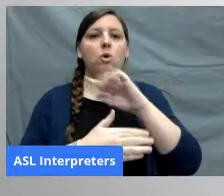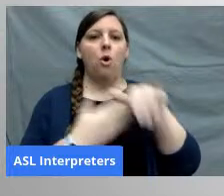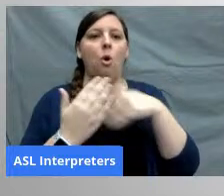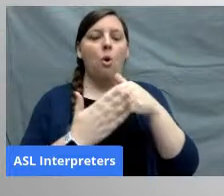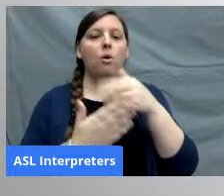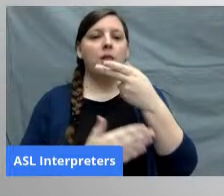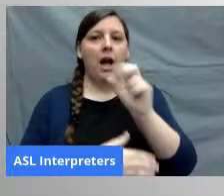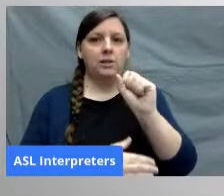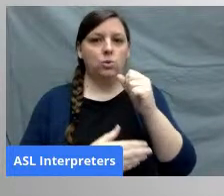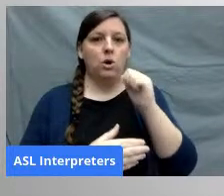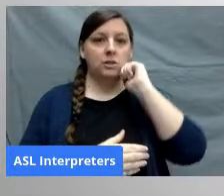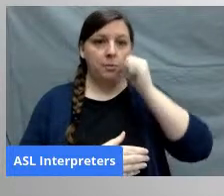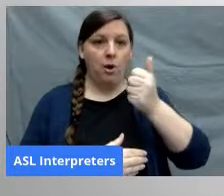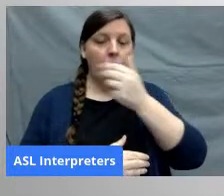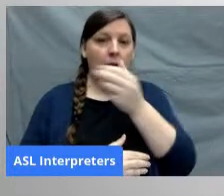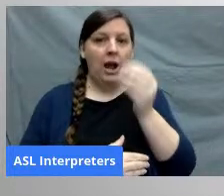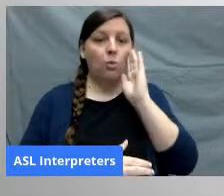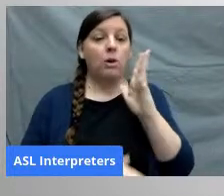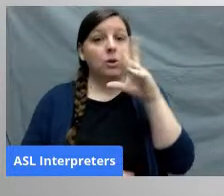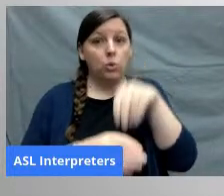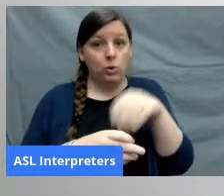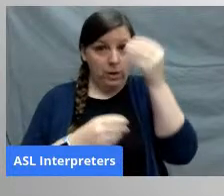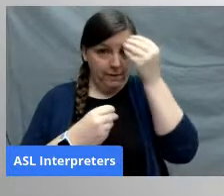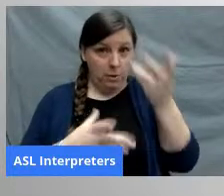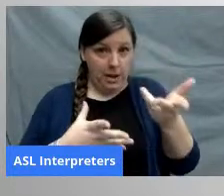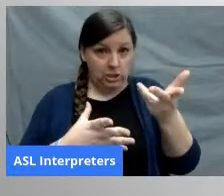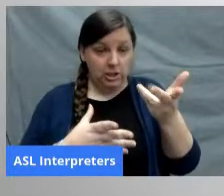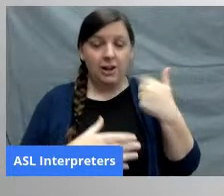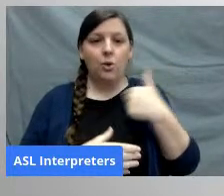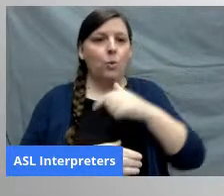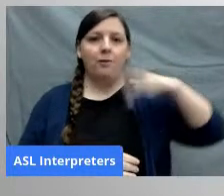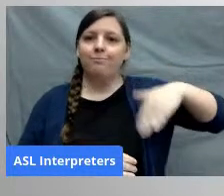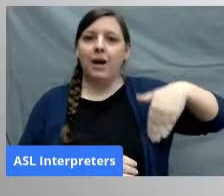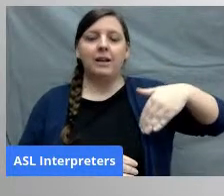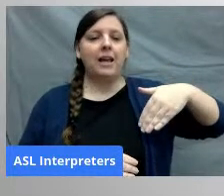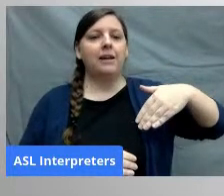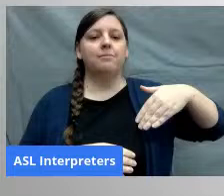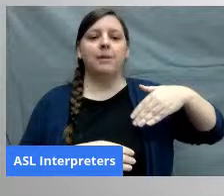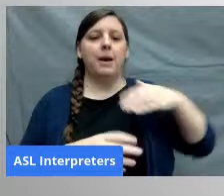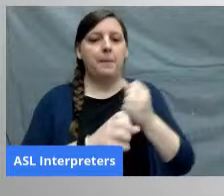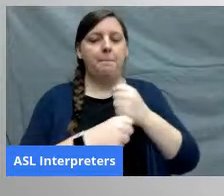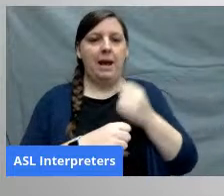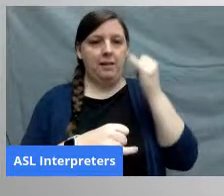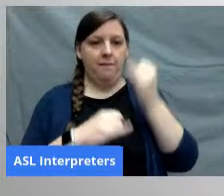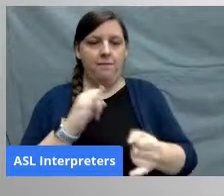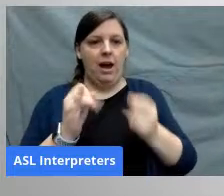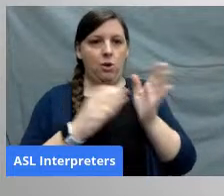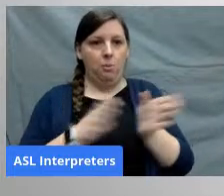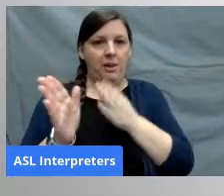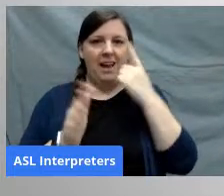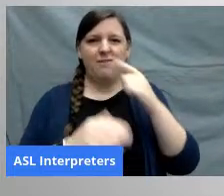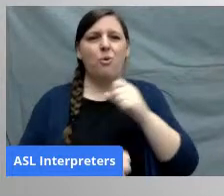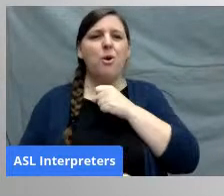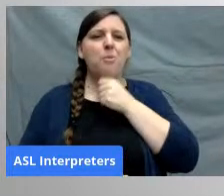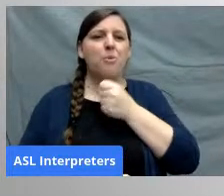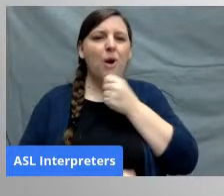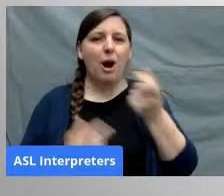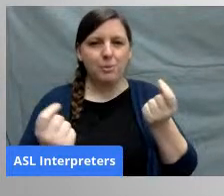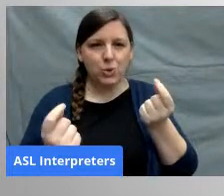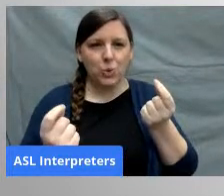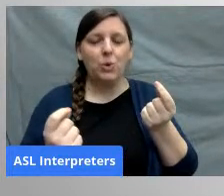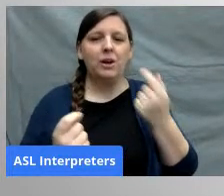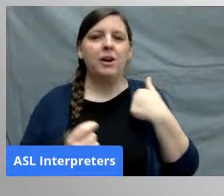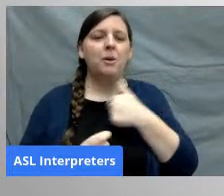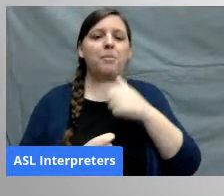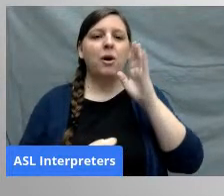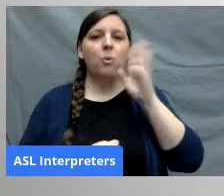included is we have not finalized dates for prom, but we're working on finalizing the dates for prom. But